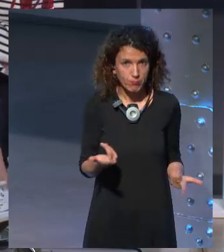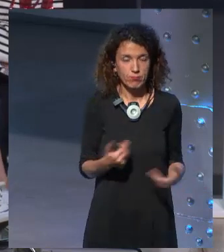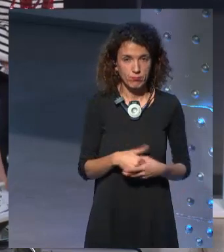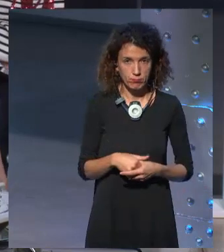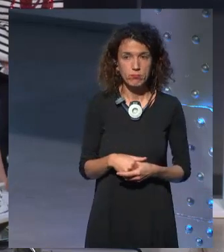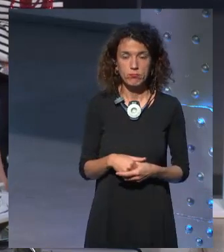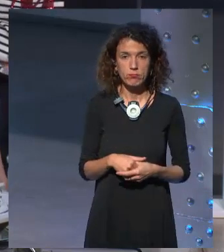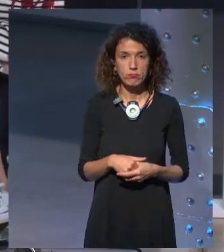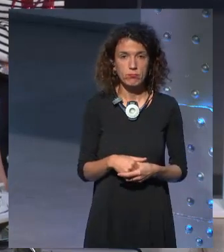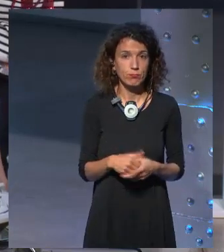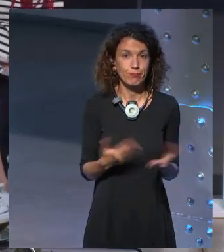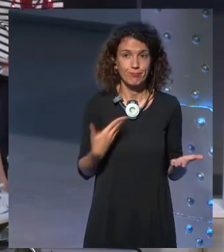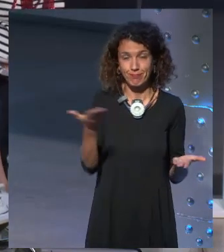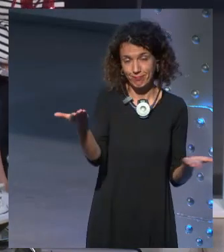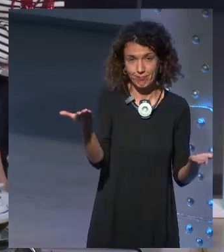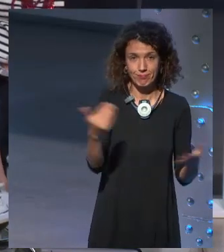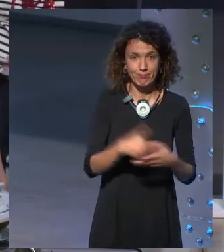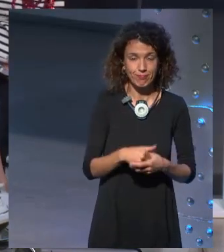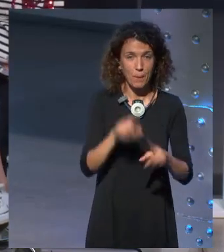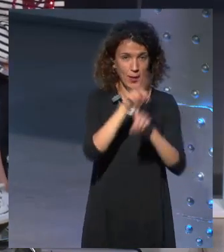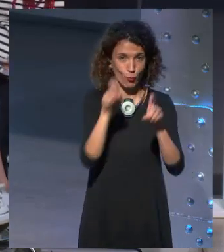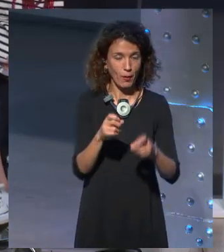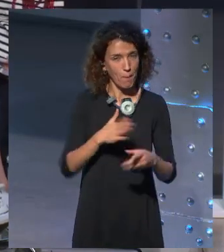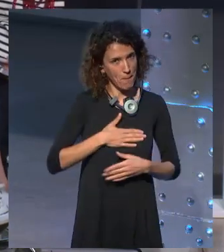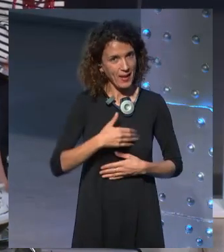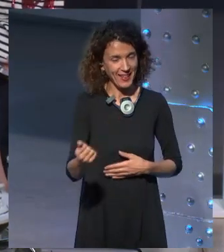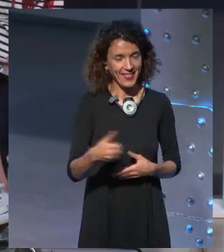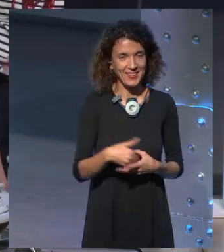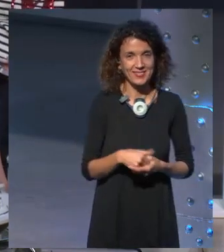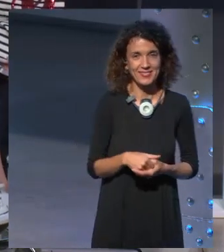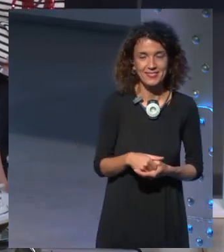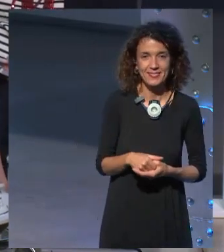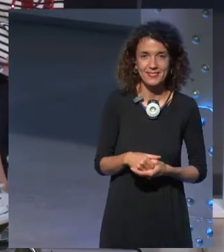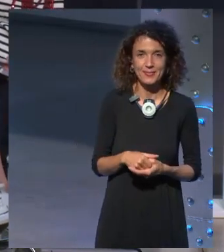Do we have any question? Okay, so please take the floor.